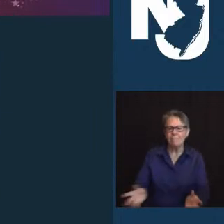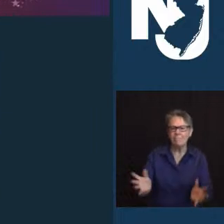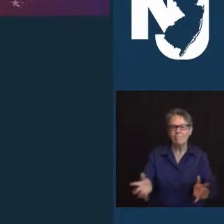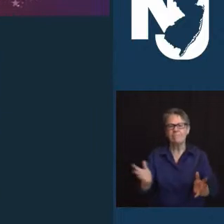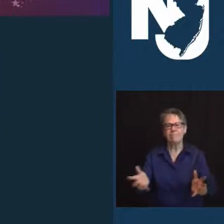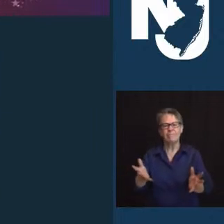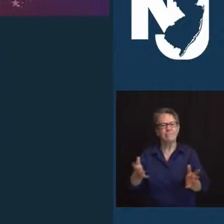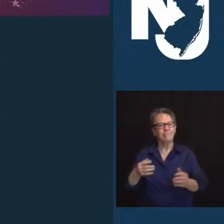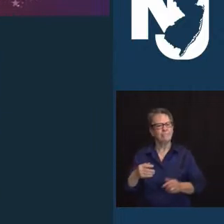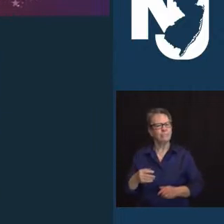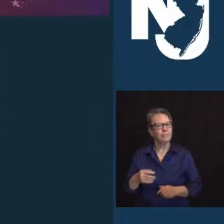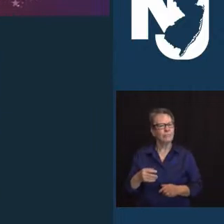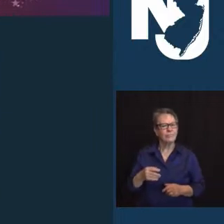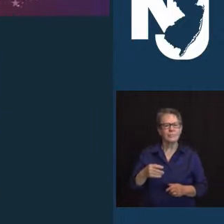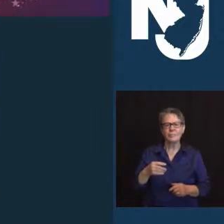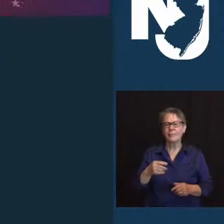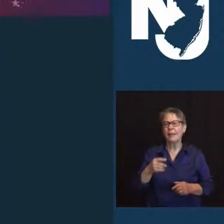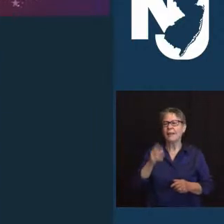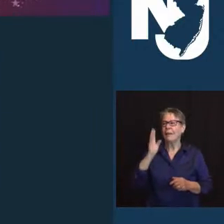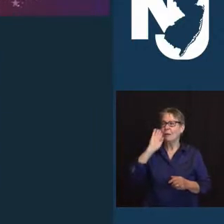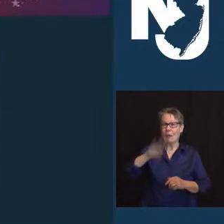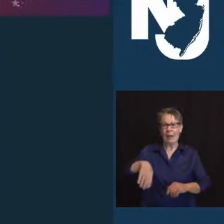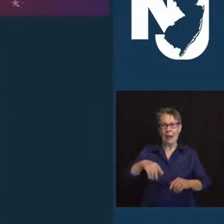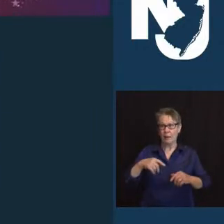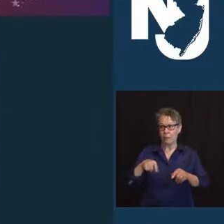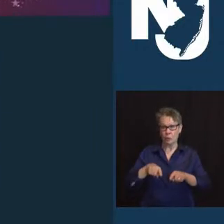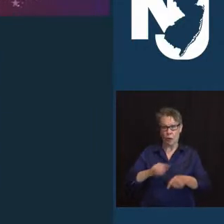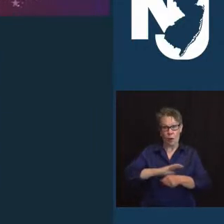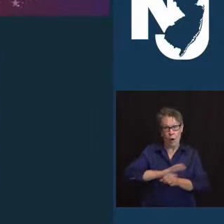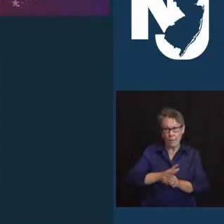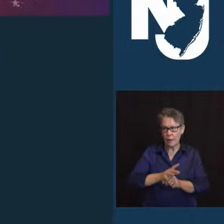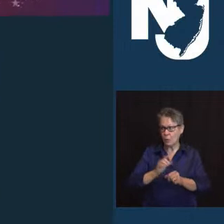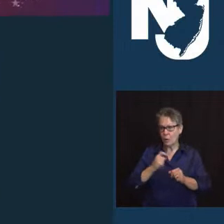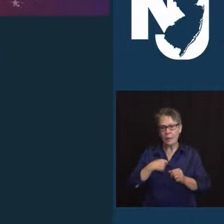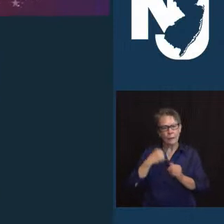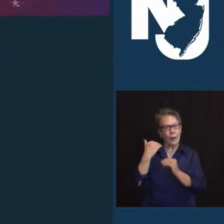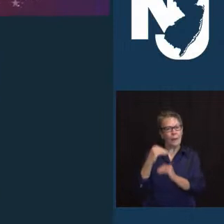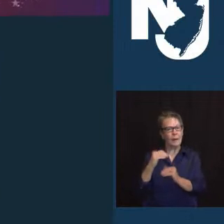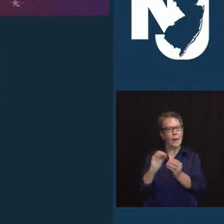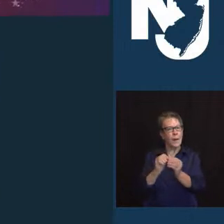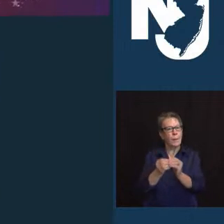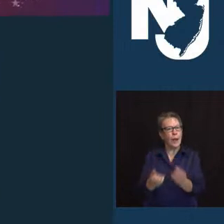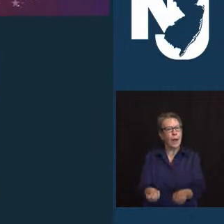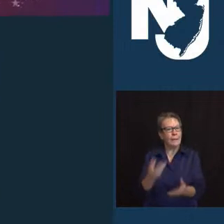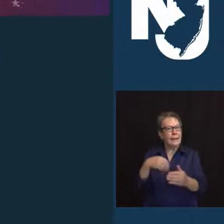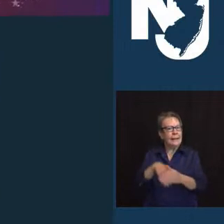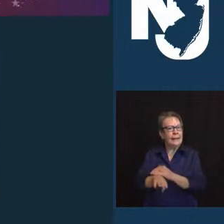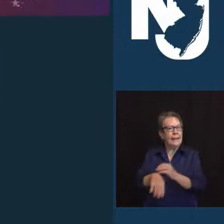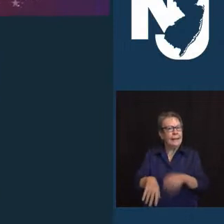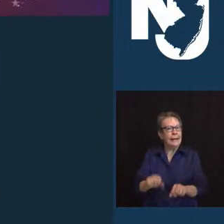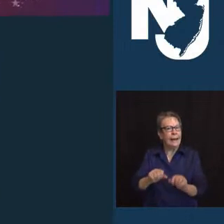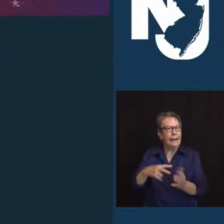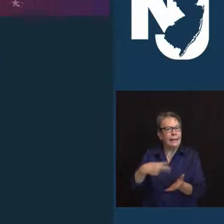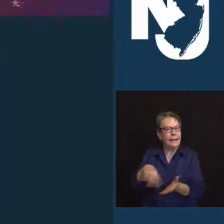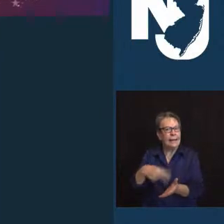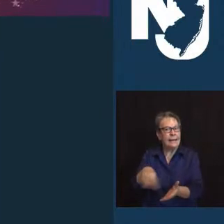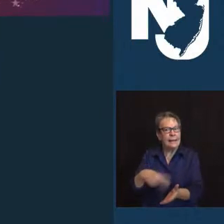enthusiasm for spreading the art of dance in Hamilton, and the DCA's partnership has allowed them to keep their door